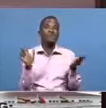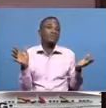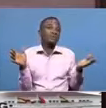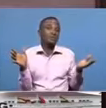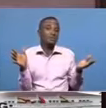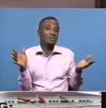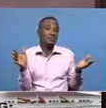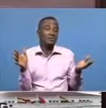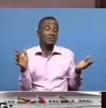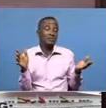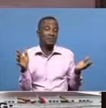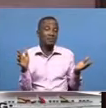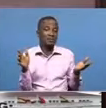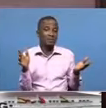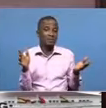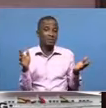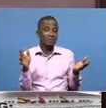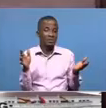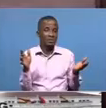My lords,